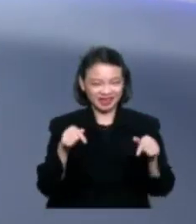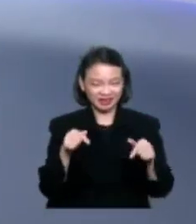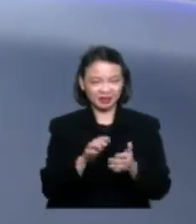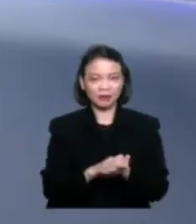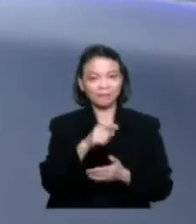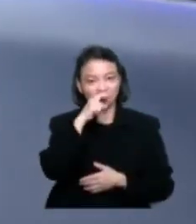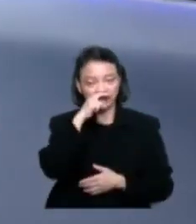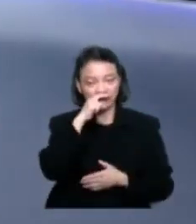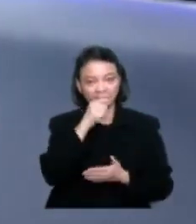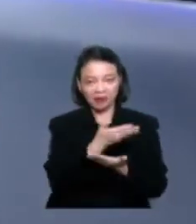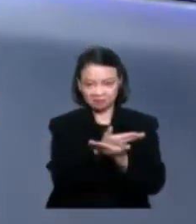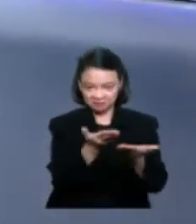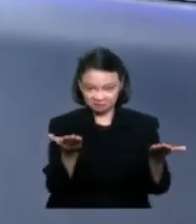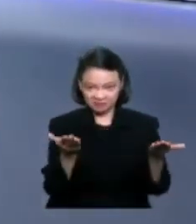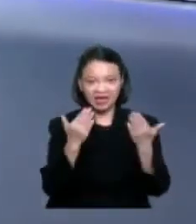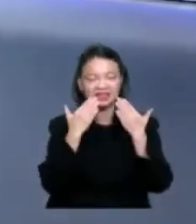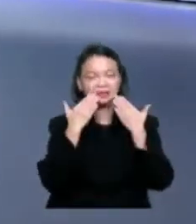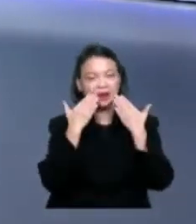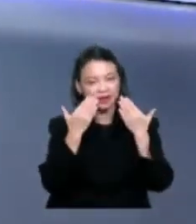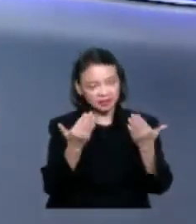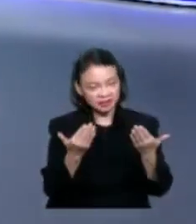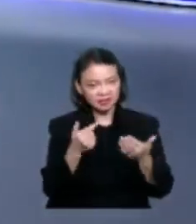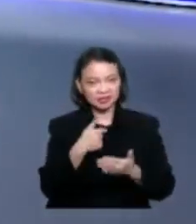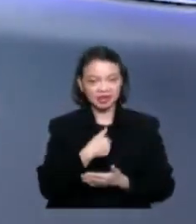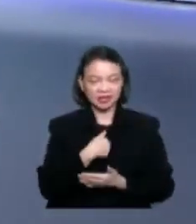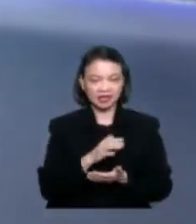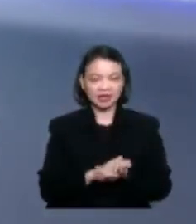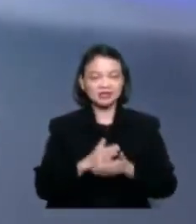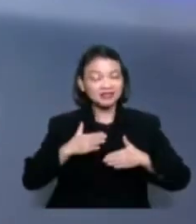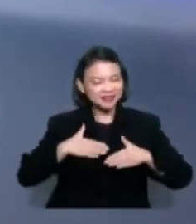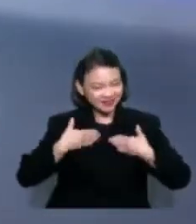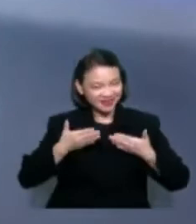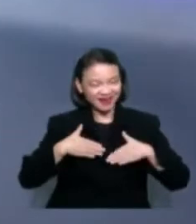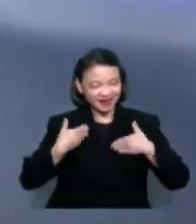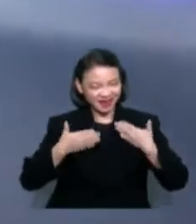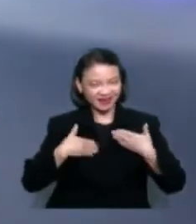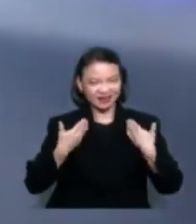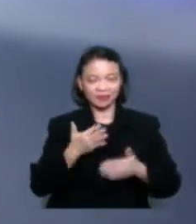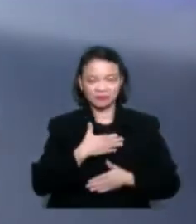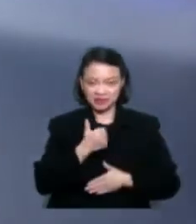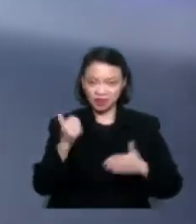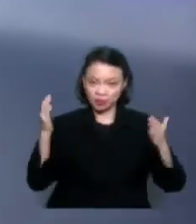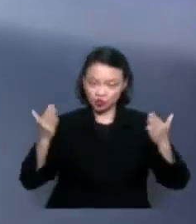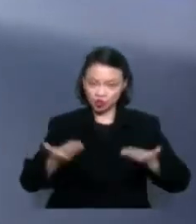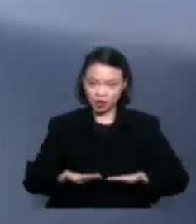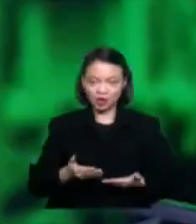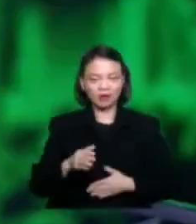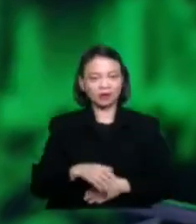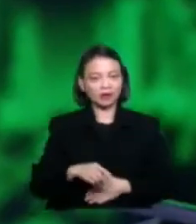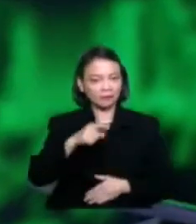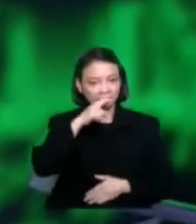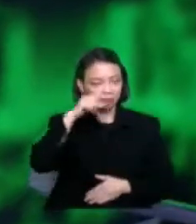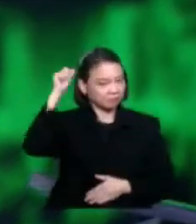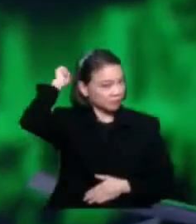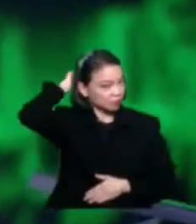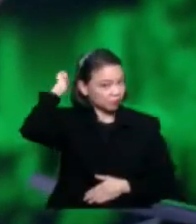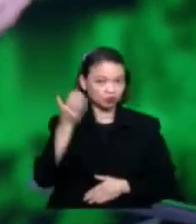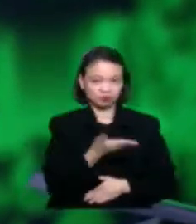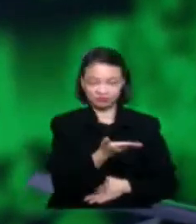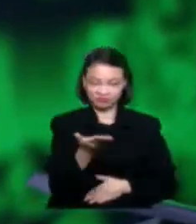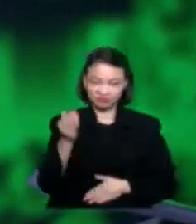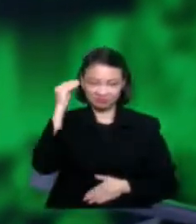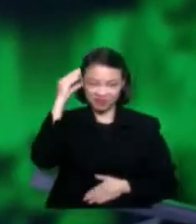having you here with us today, Mr. Djoko. Thank you so much. Mr. Pandu Riono, and also Dr. Parani.